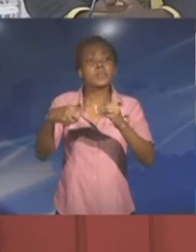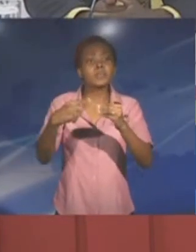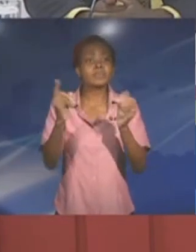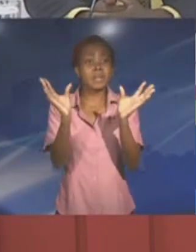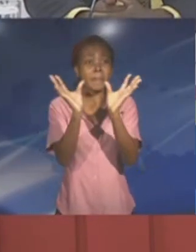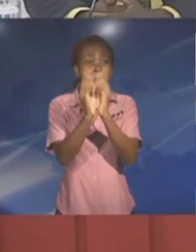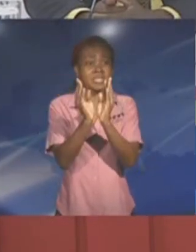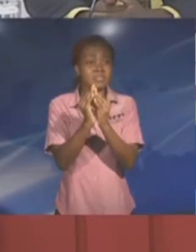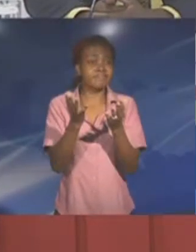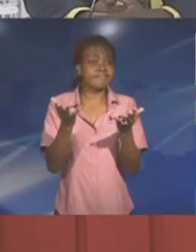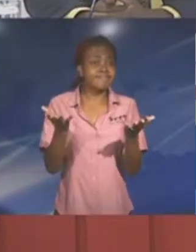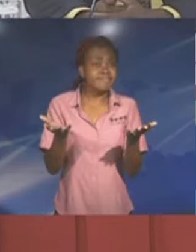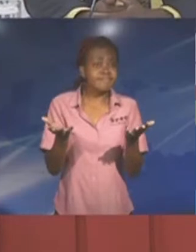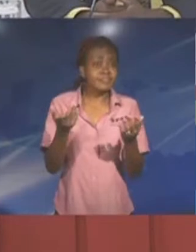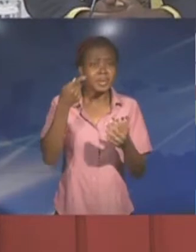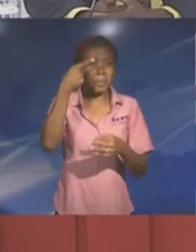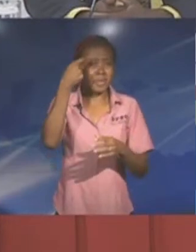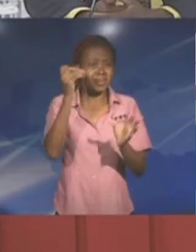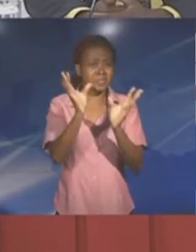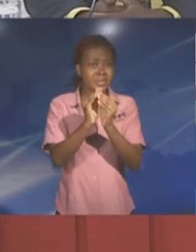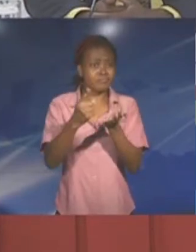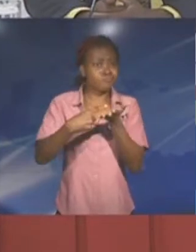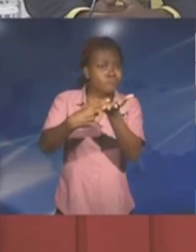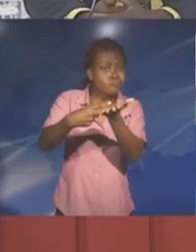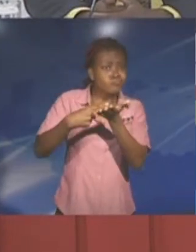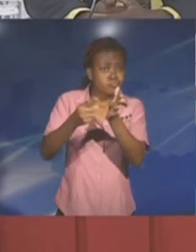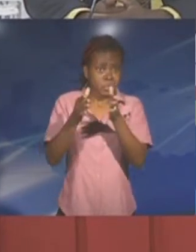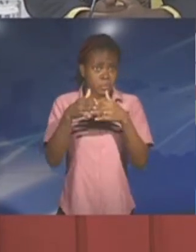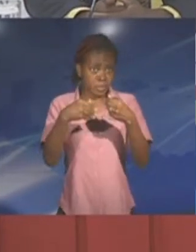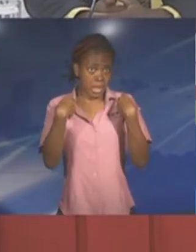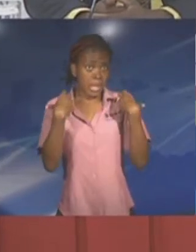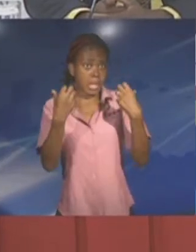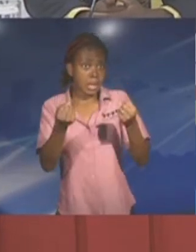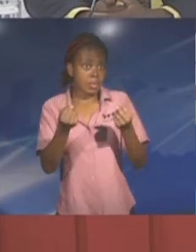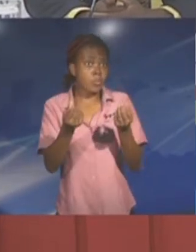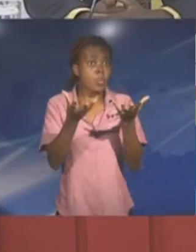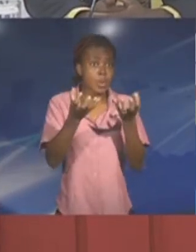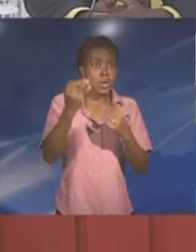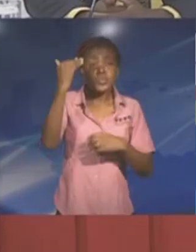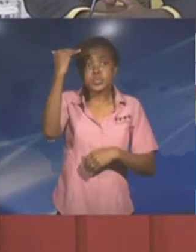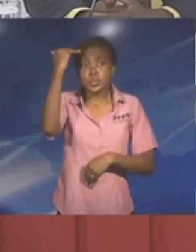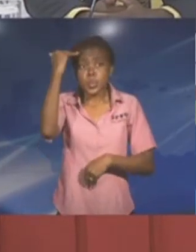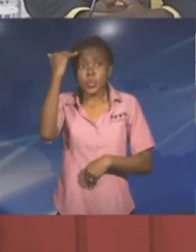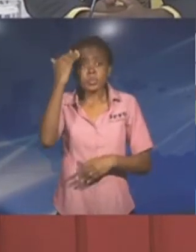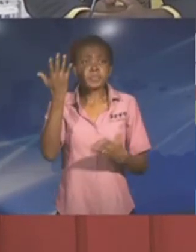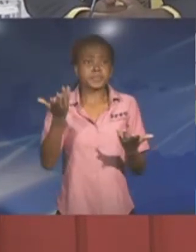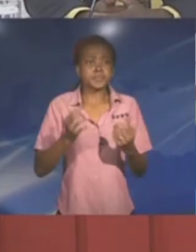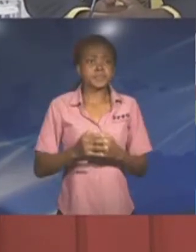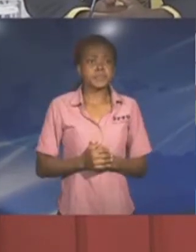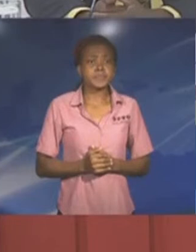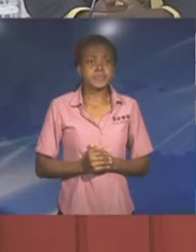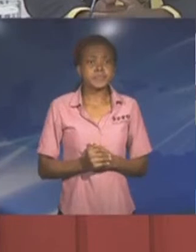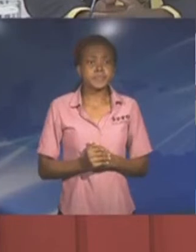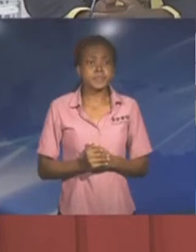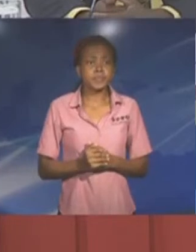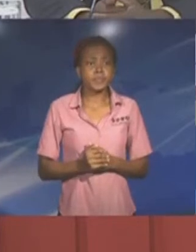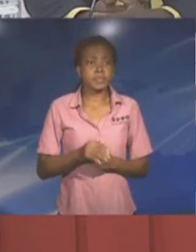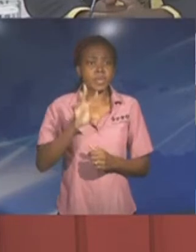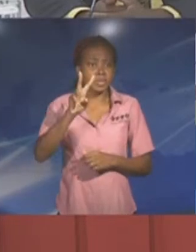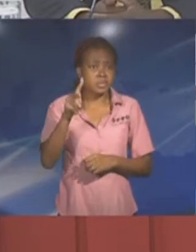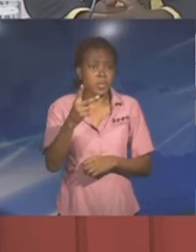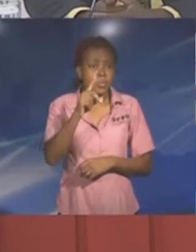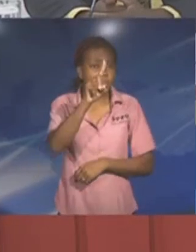possibly involves, public health regulations and so on. Granted that very few are still in place. My second question is